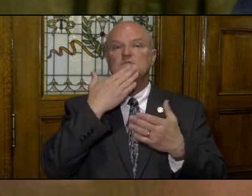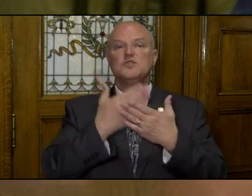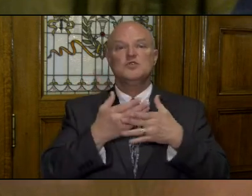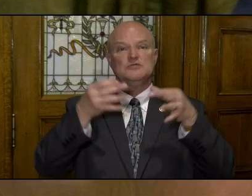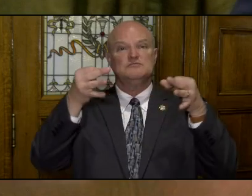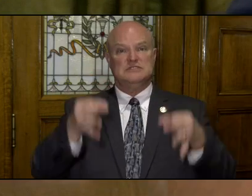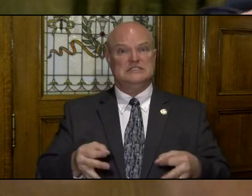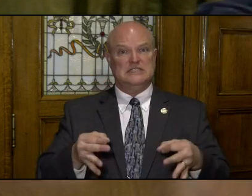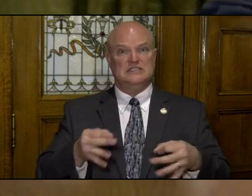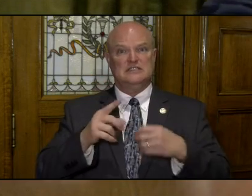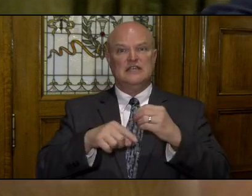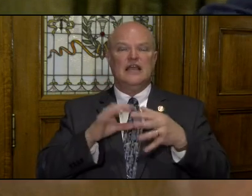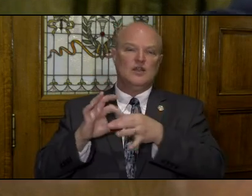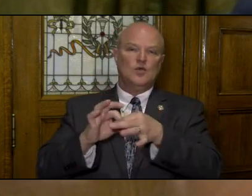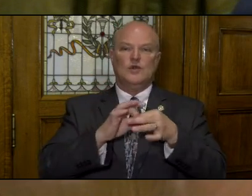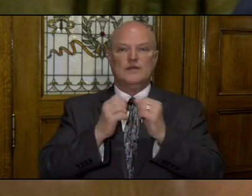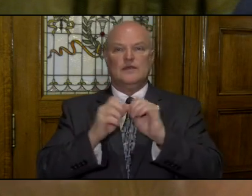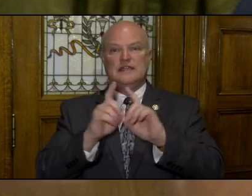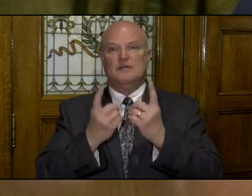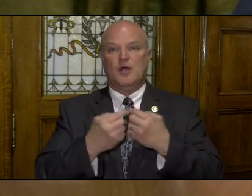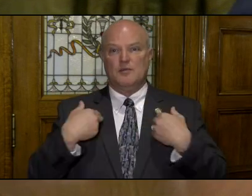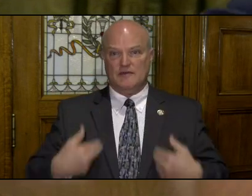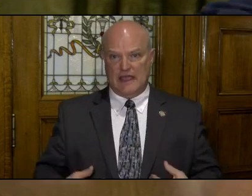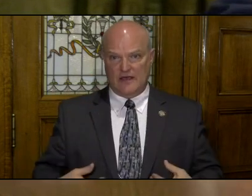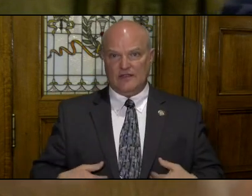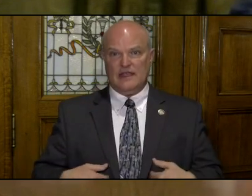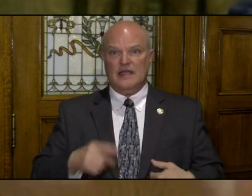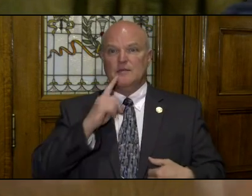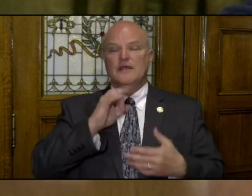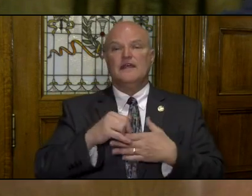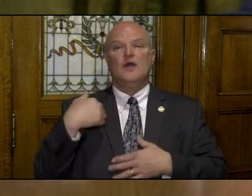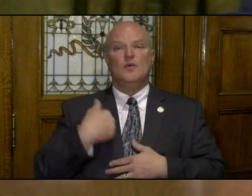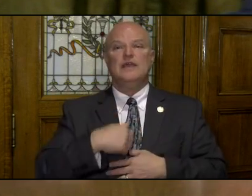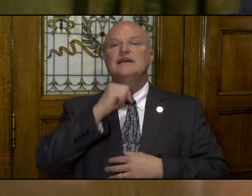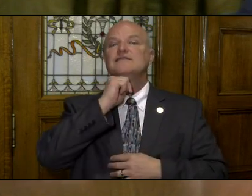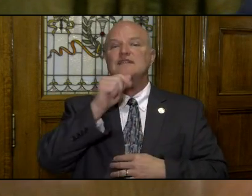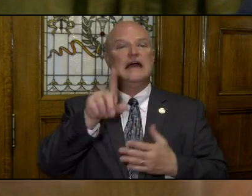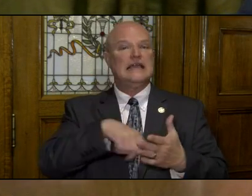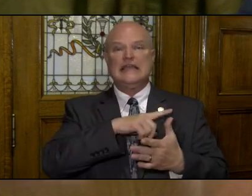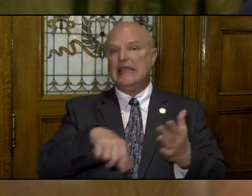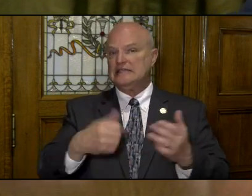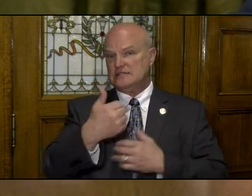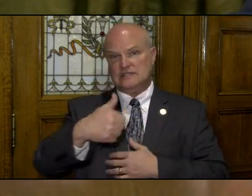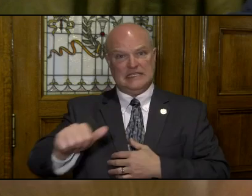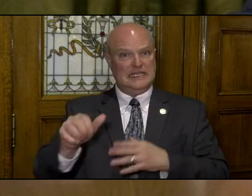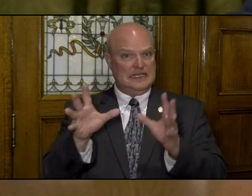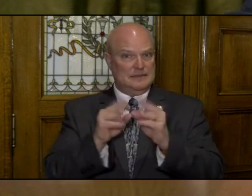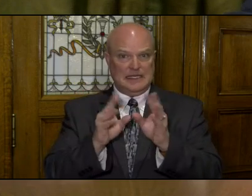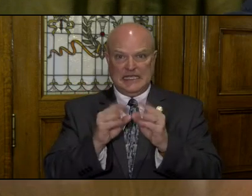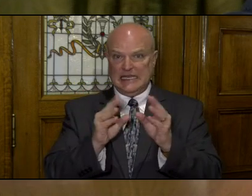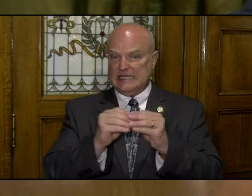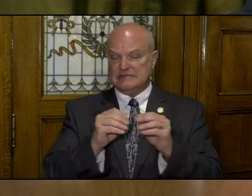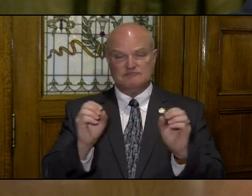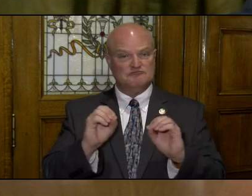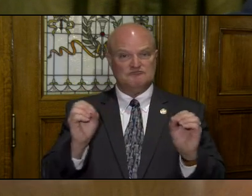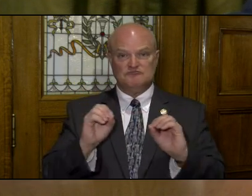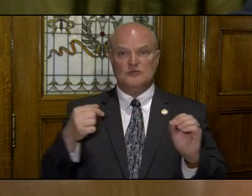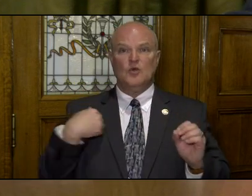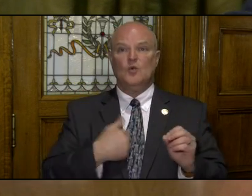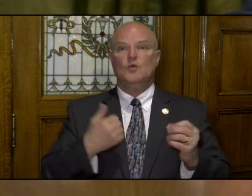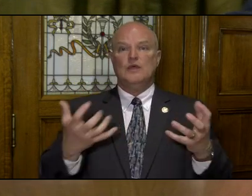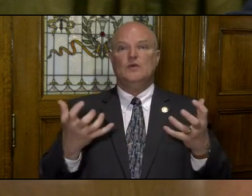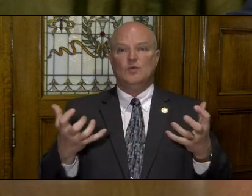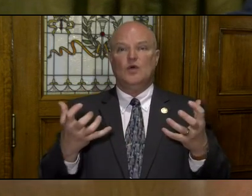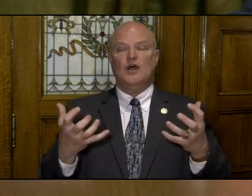coordination with the Department of Health. But from a state standpoint, we have not canceled any gatherings, any meetings. We want